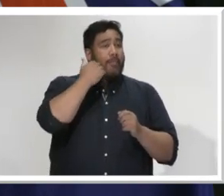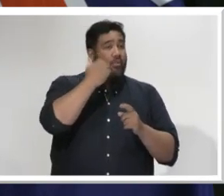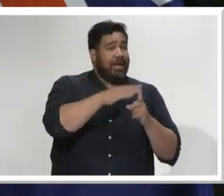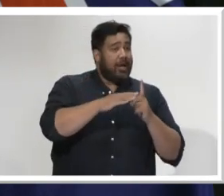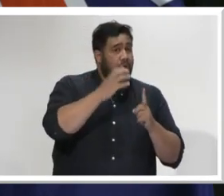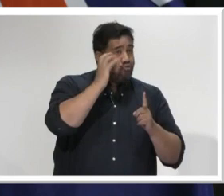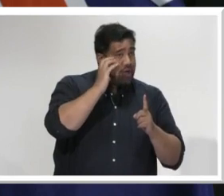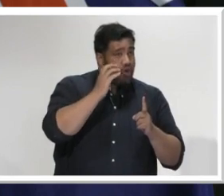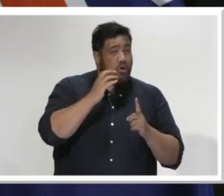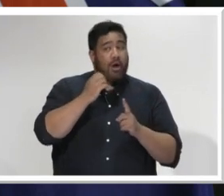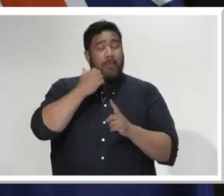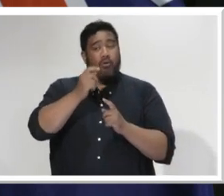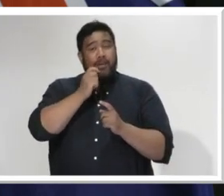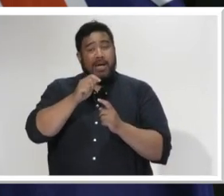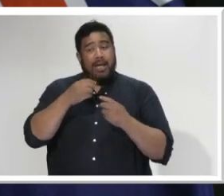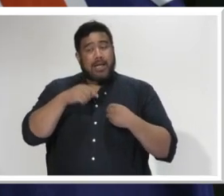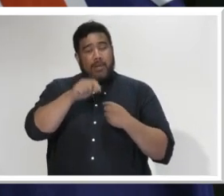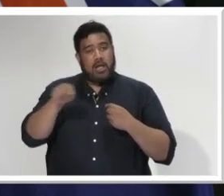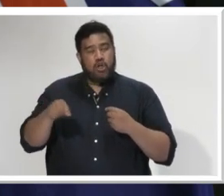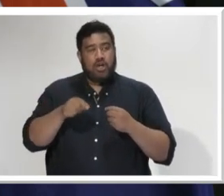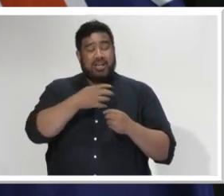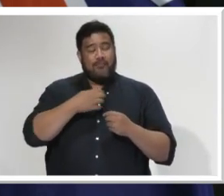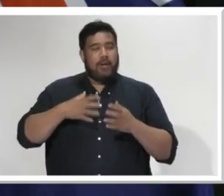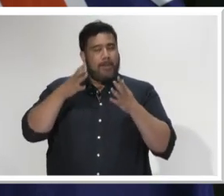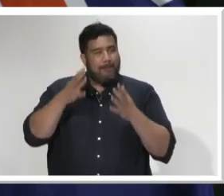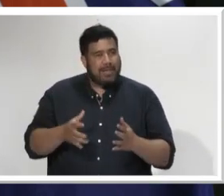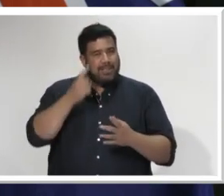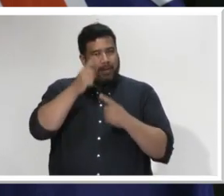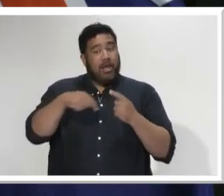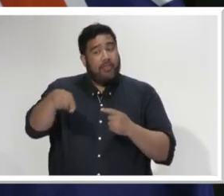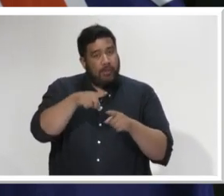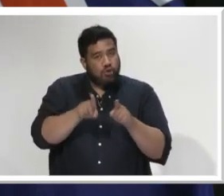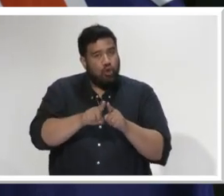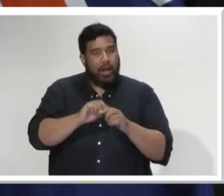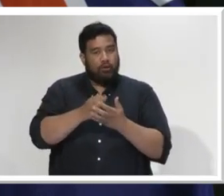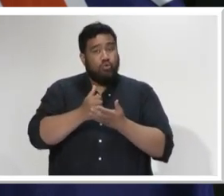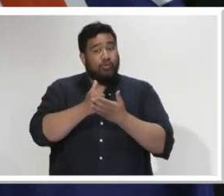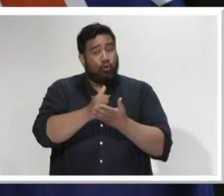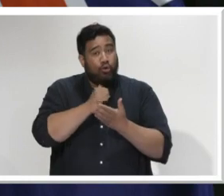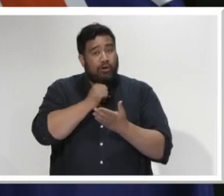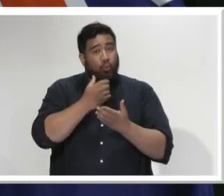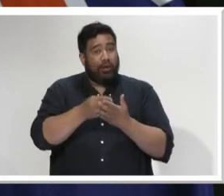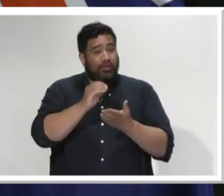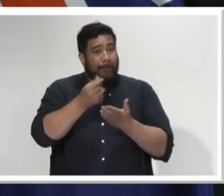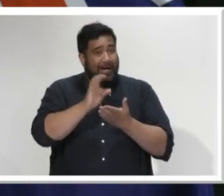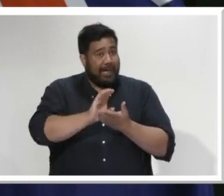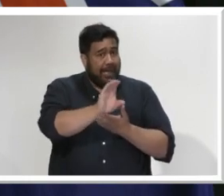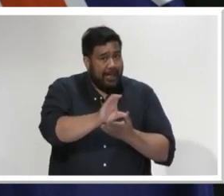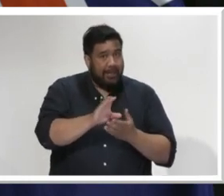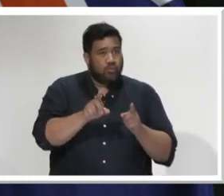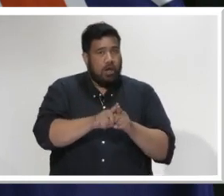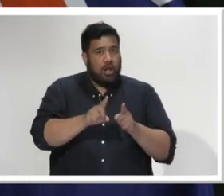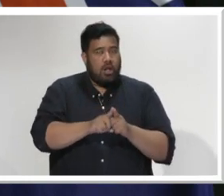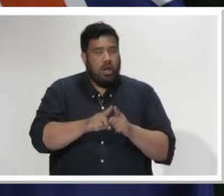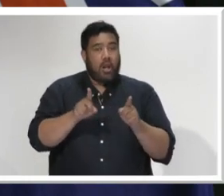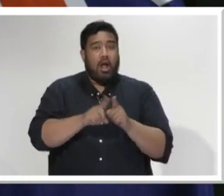given consideration if there's going to be any media recovery package or any media support package, essentially urging the government not to